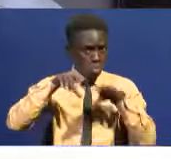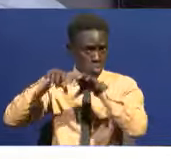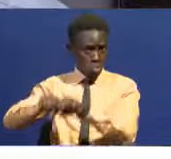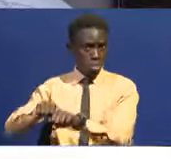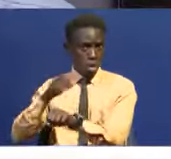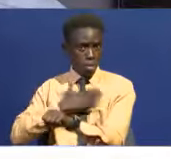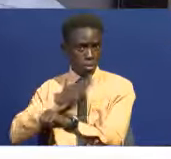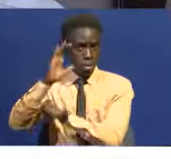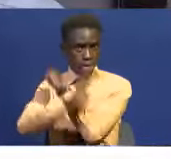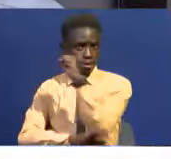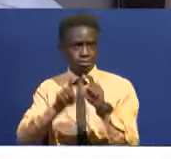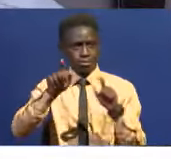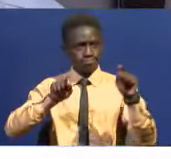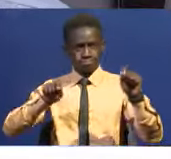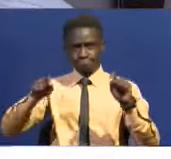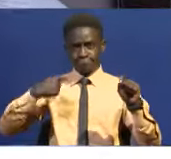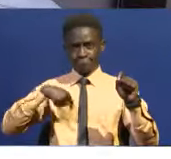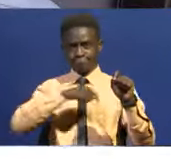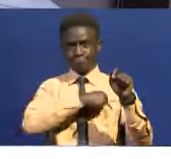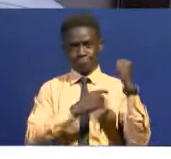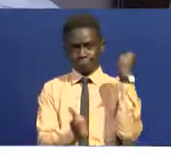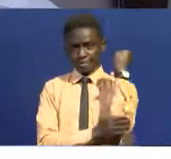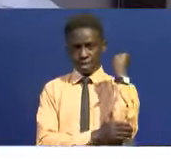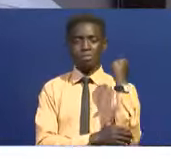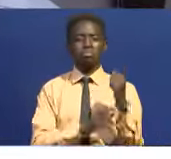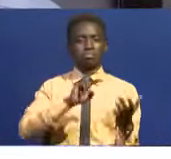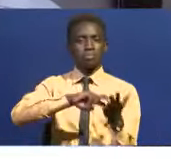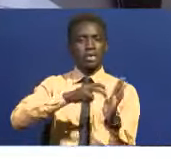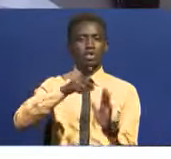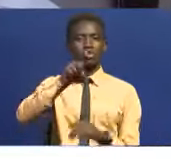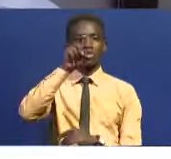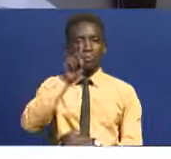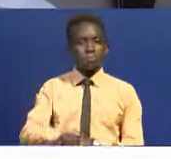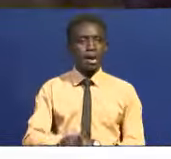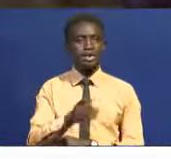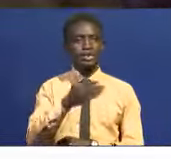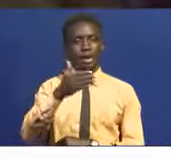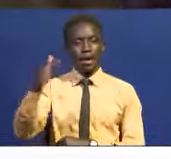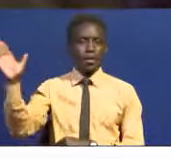vibaya, na kwa hivyo nyinyi ni lazima muondoke katika nchi yetu.